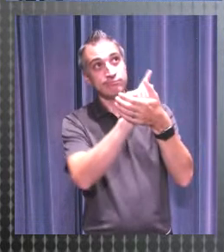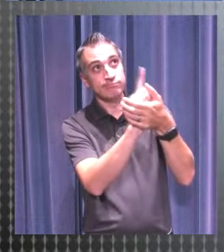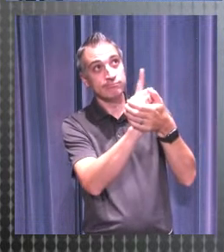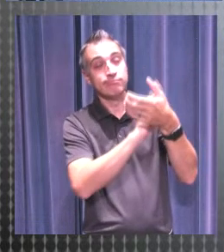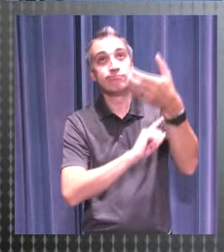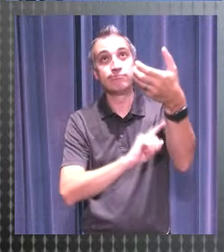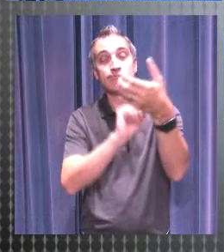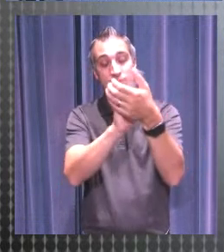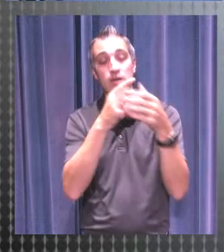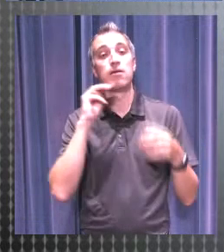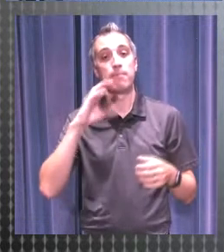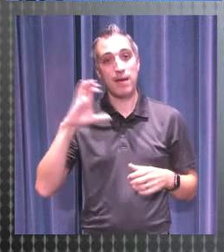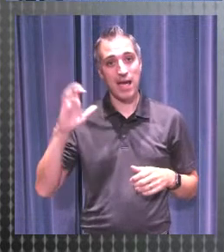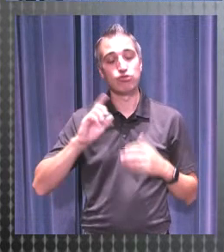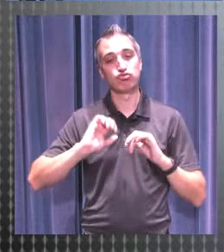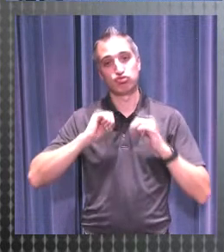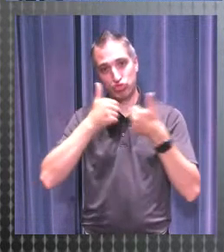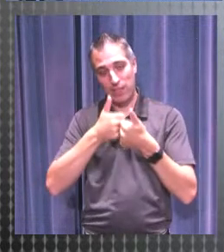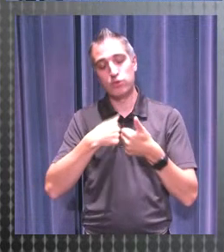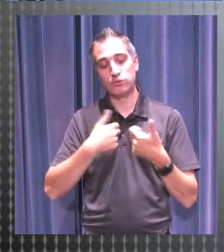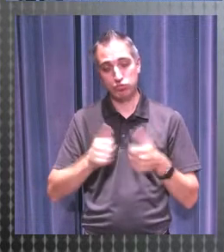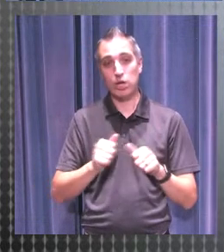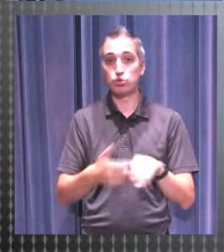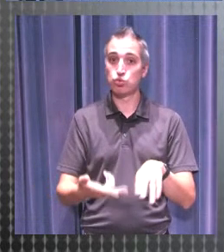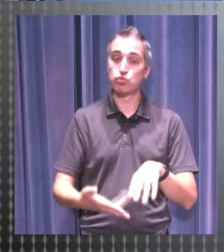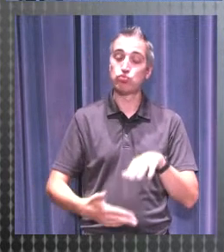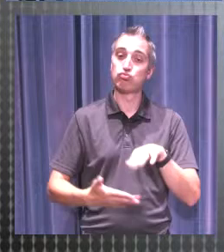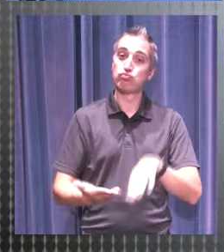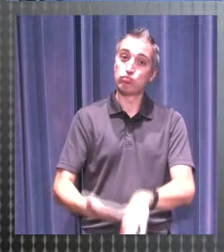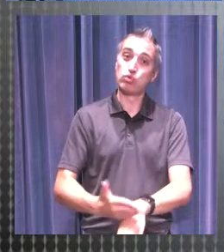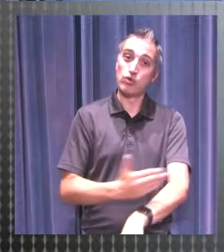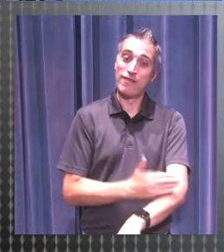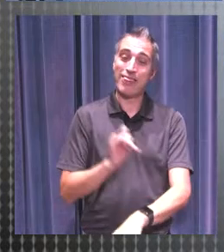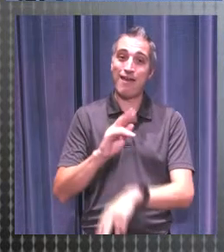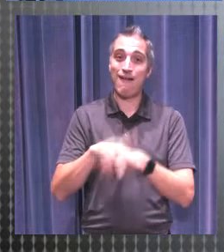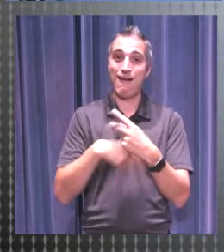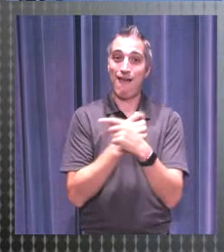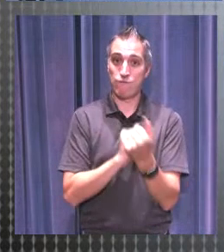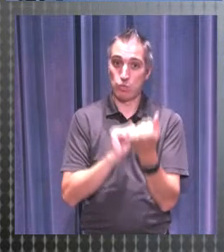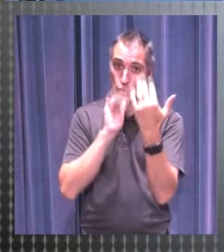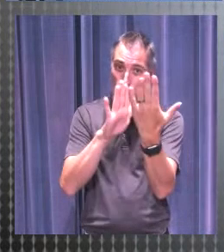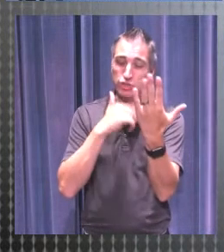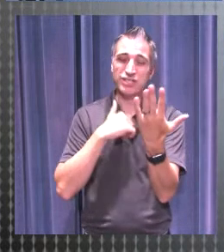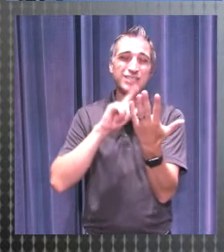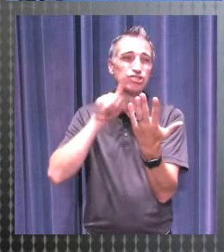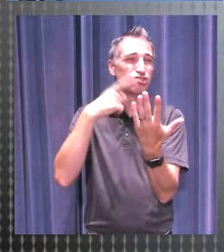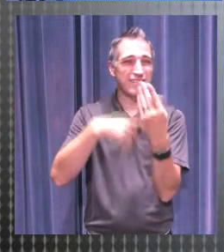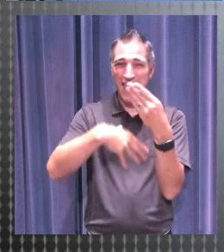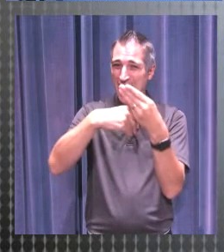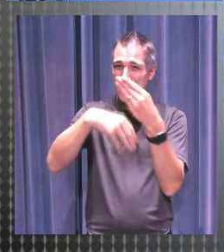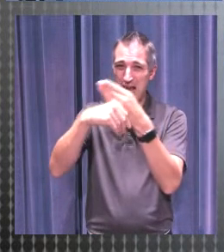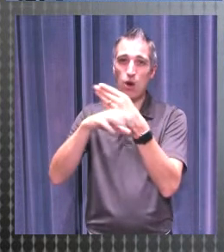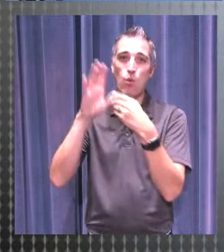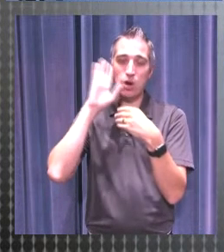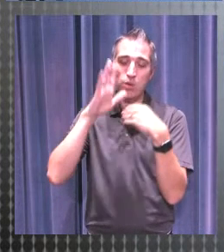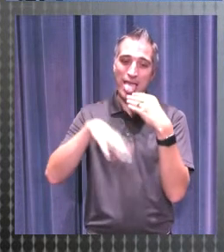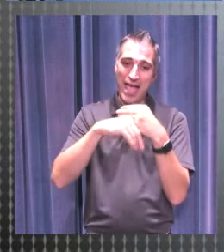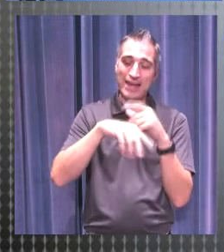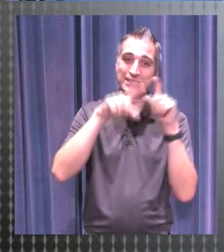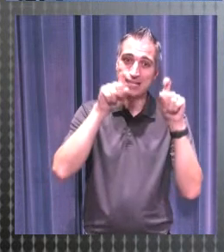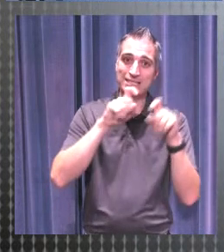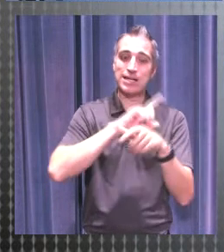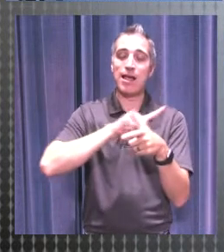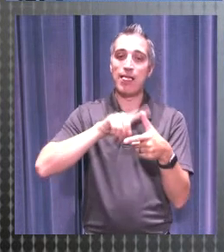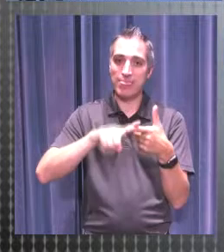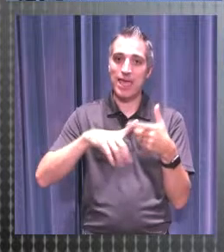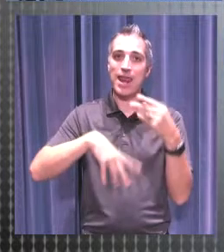Mott has been challenged with, and we've continued to try to make improvements, and we're hoping this type of approach, rather than just we're going to be doing adding, testing, and then